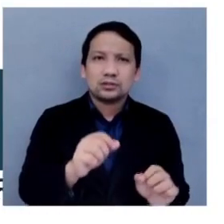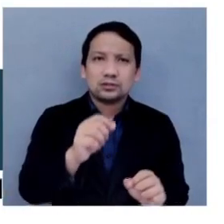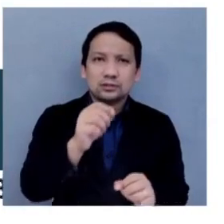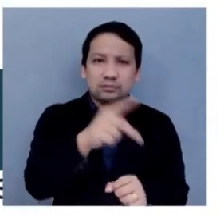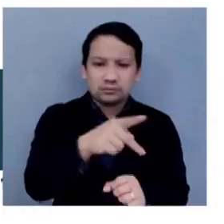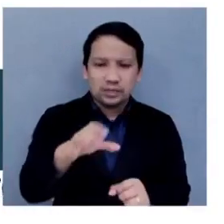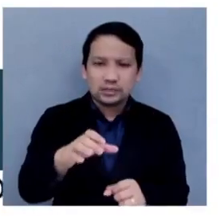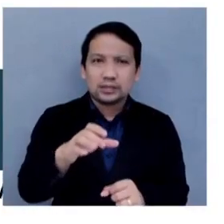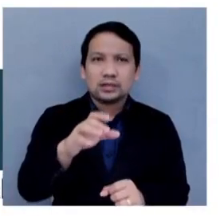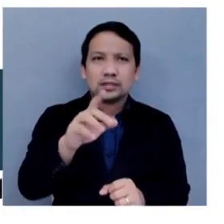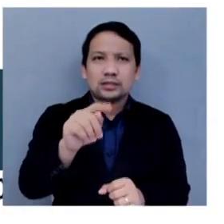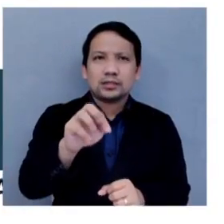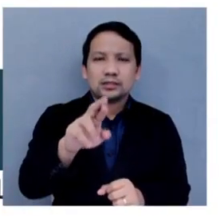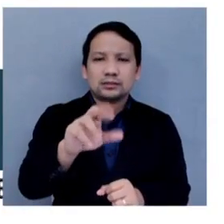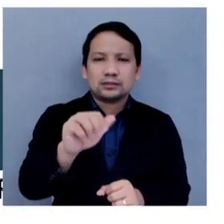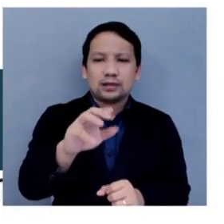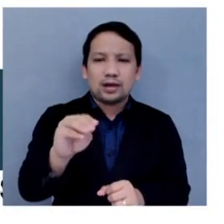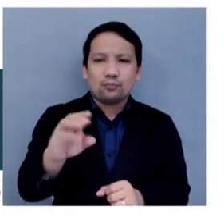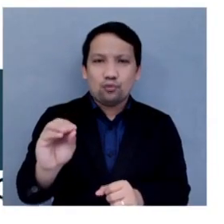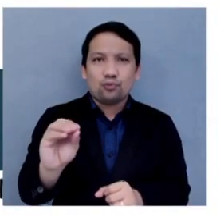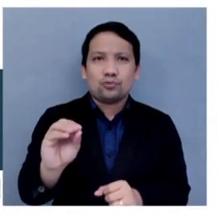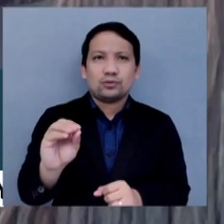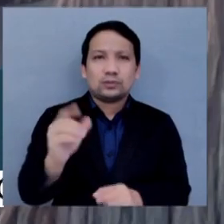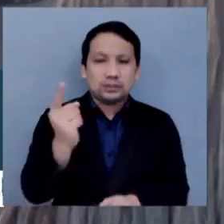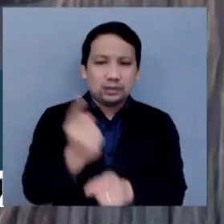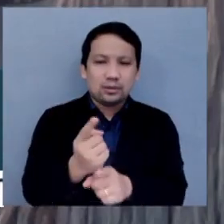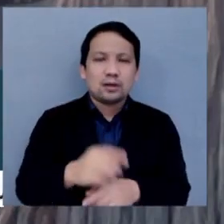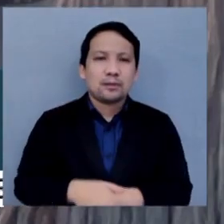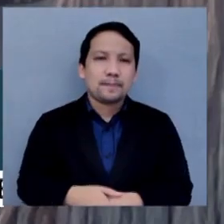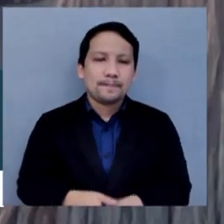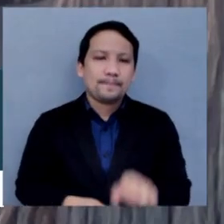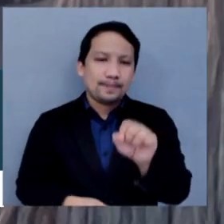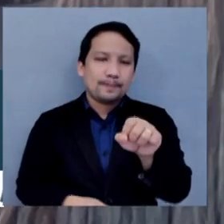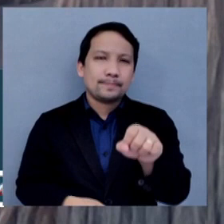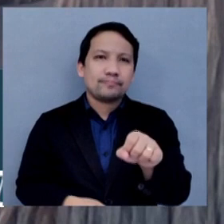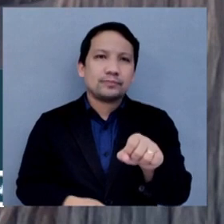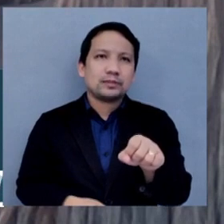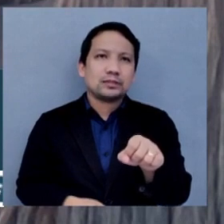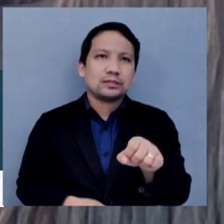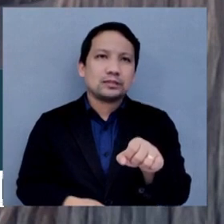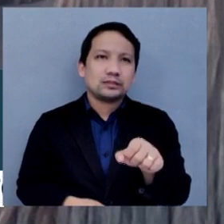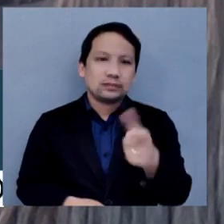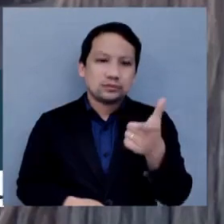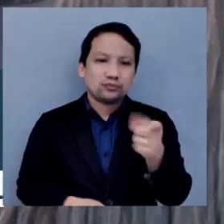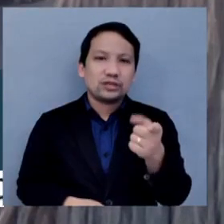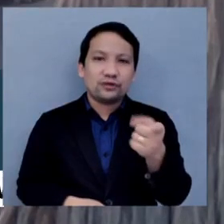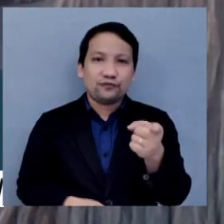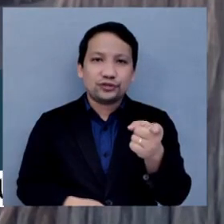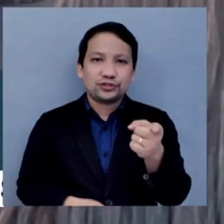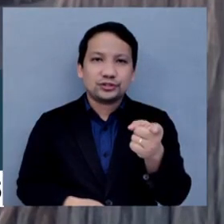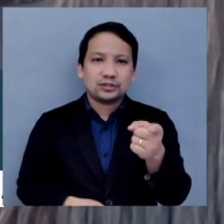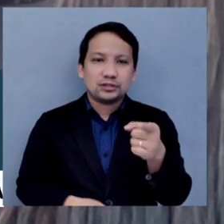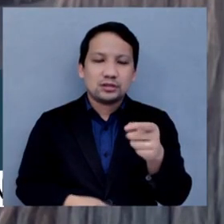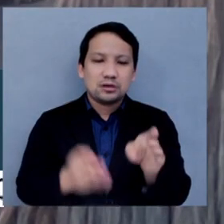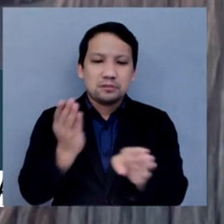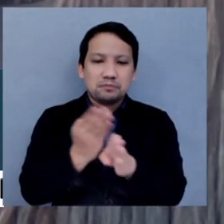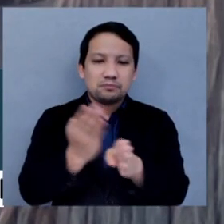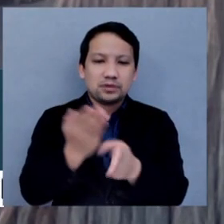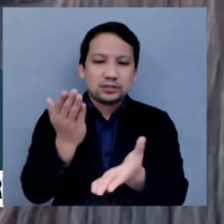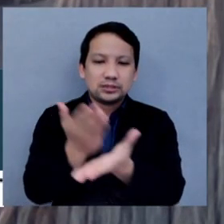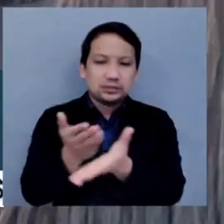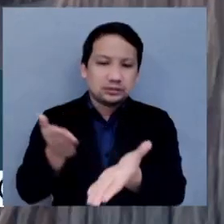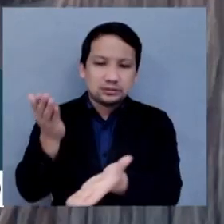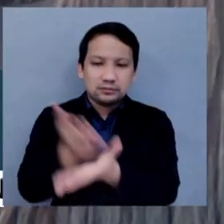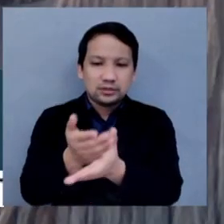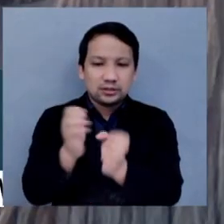in Pasay. Yes, you're right. That's the 21st bus stop for EDSA Carousel,